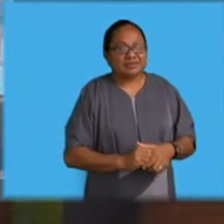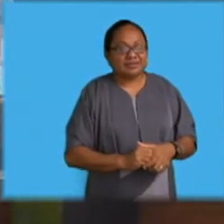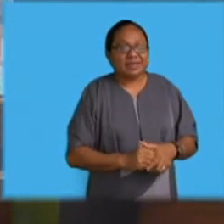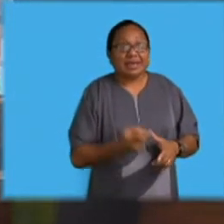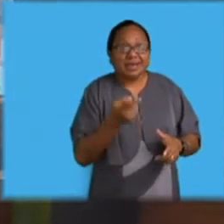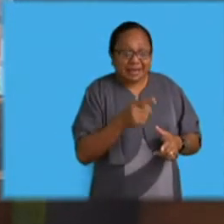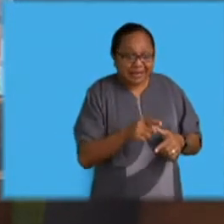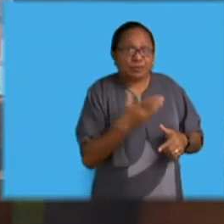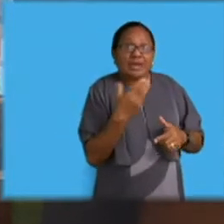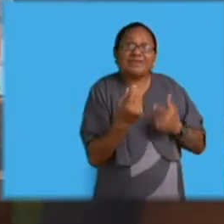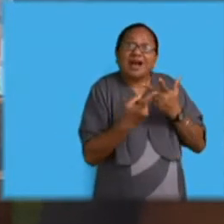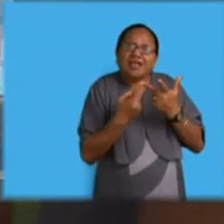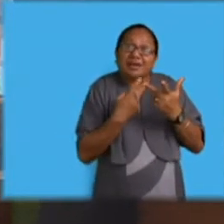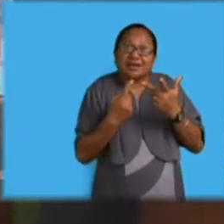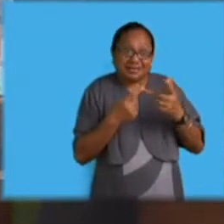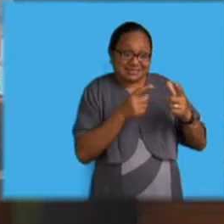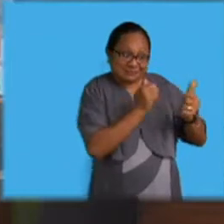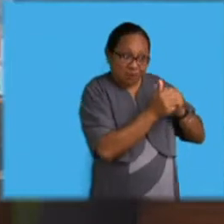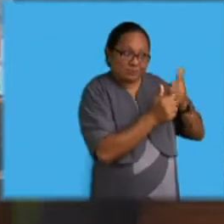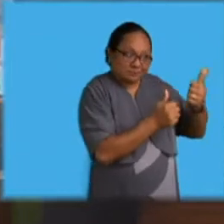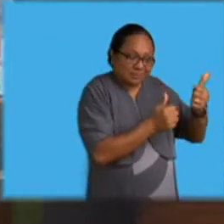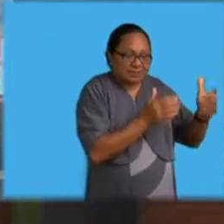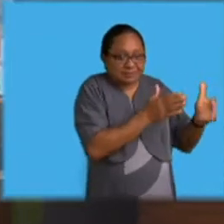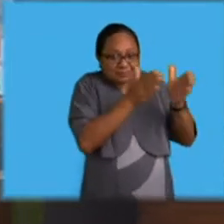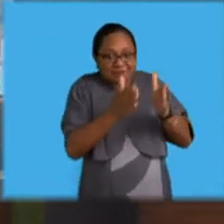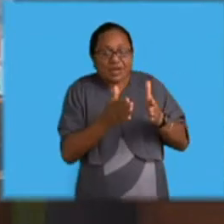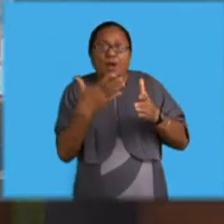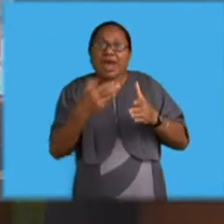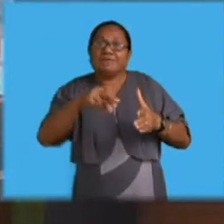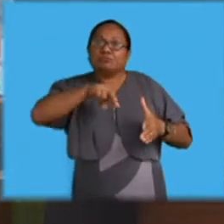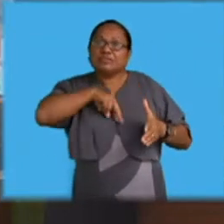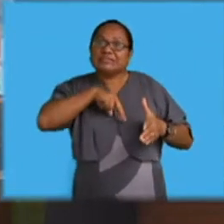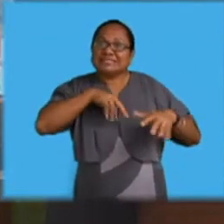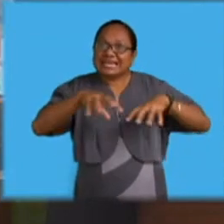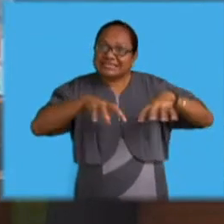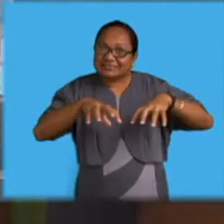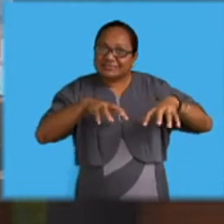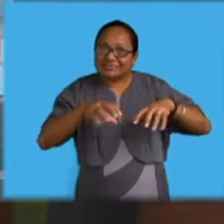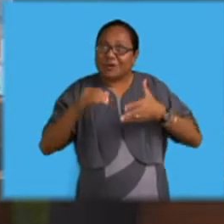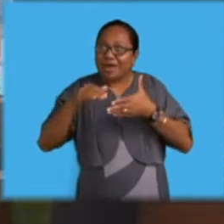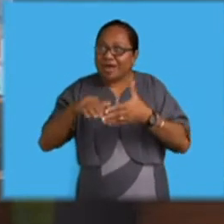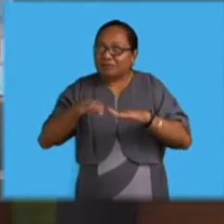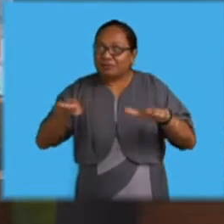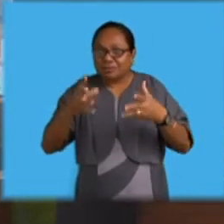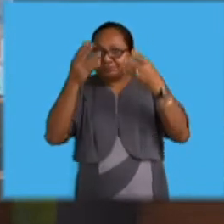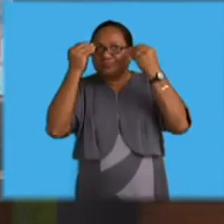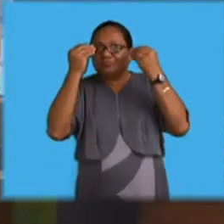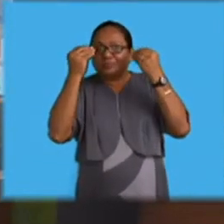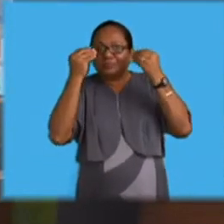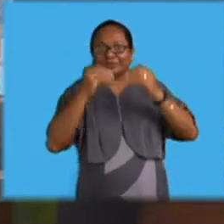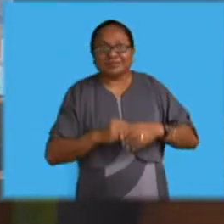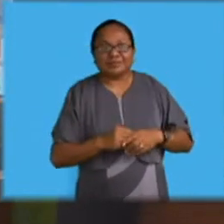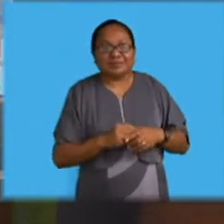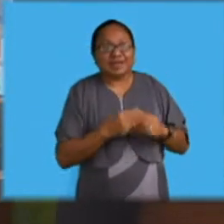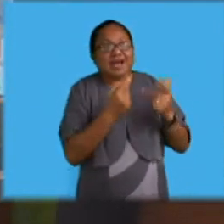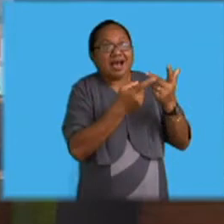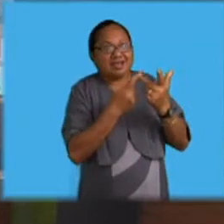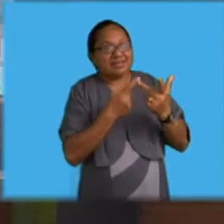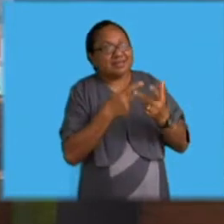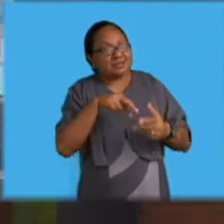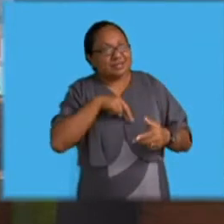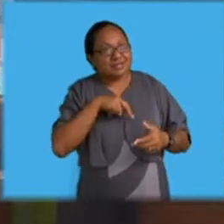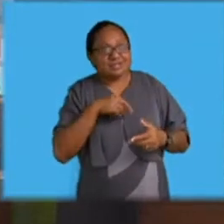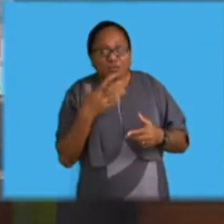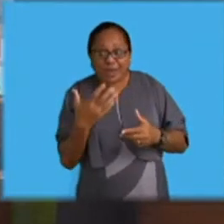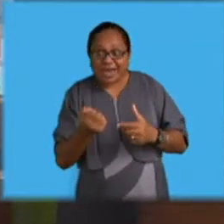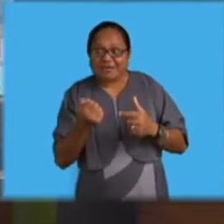religious activities. As such, we organize through our schools, observe in schools religious